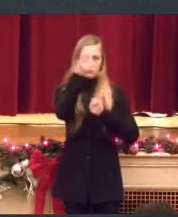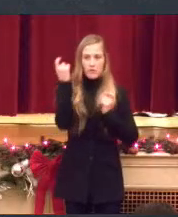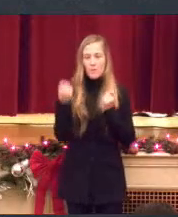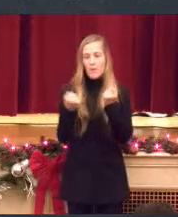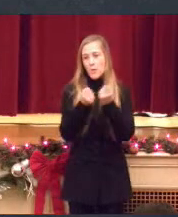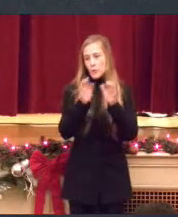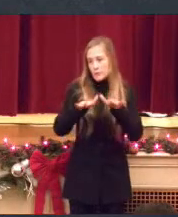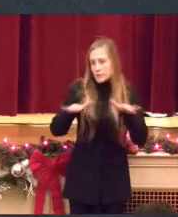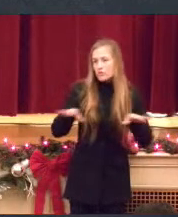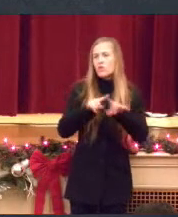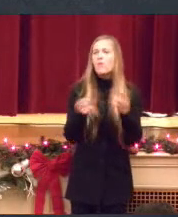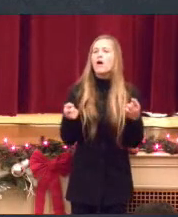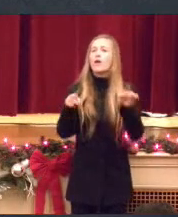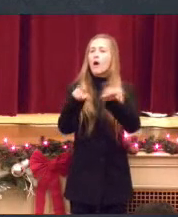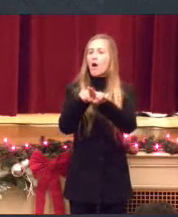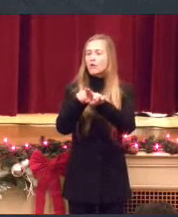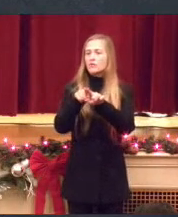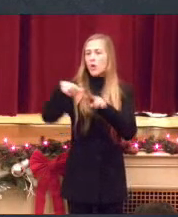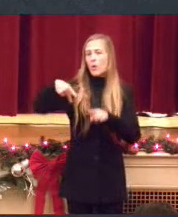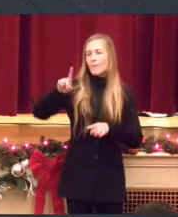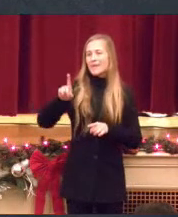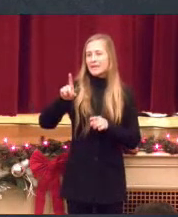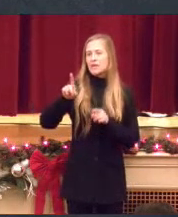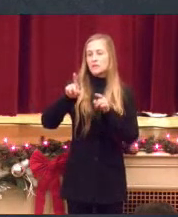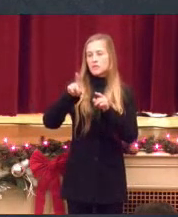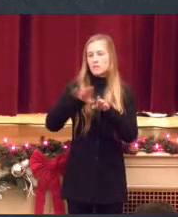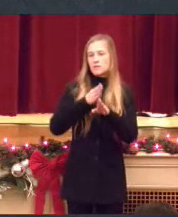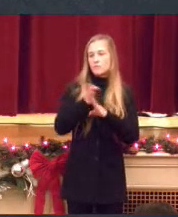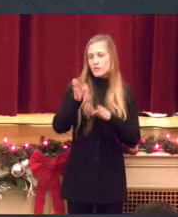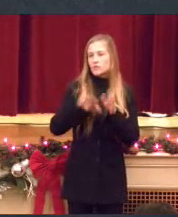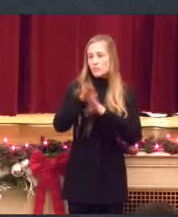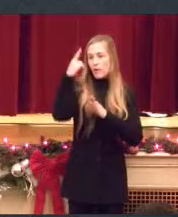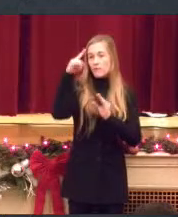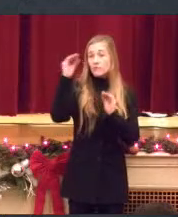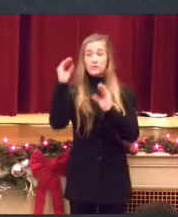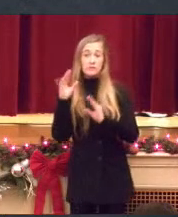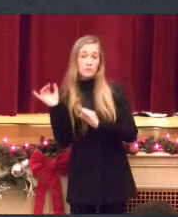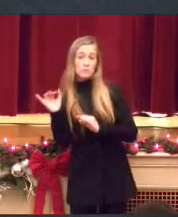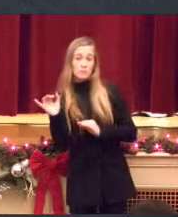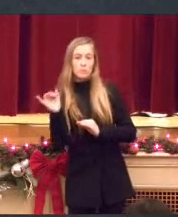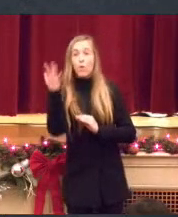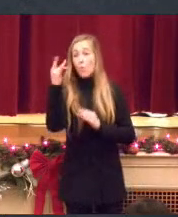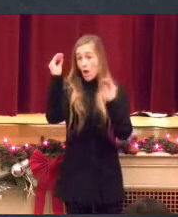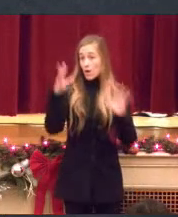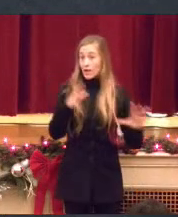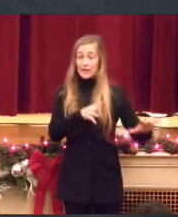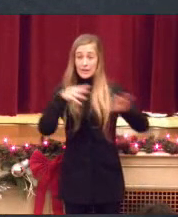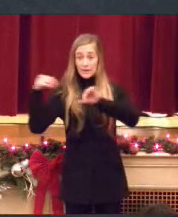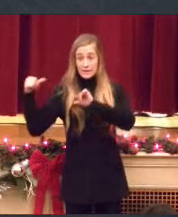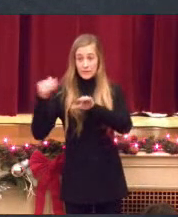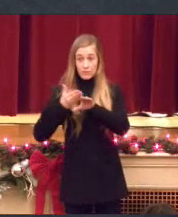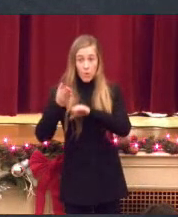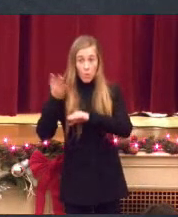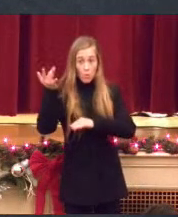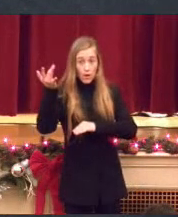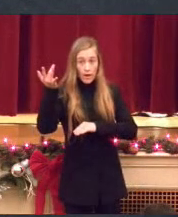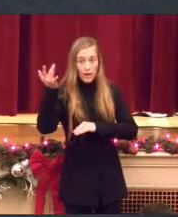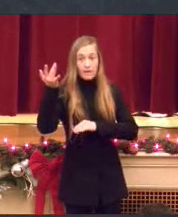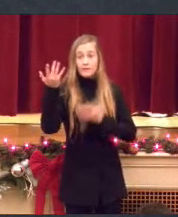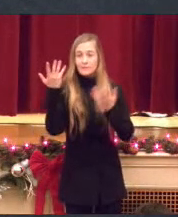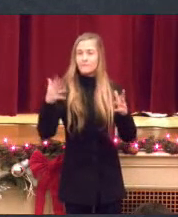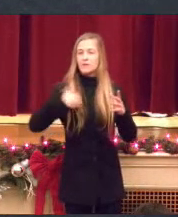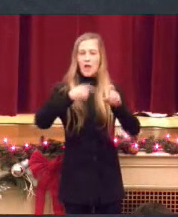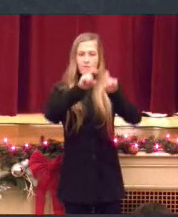kids, but also professional development for our leaders. When we look at why educators leave the profession, when we did our exit